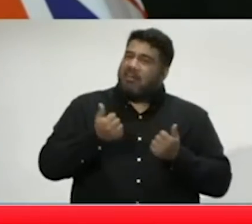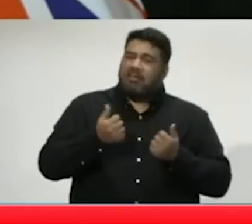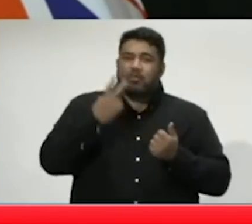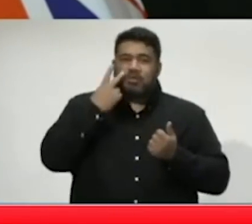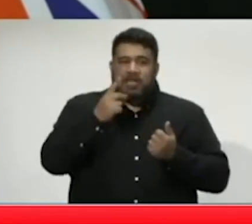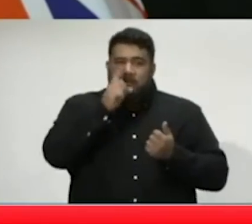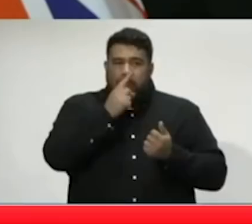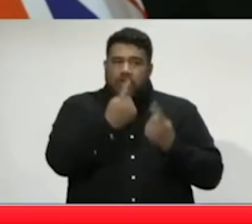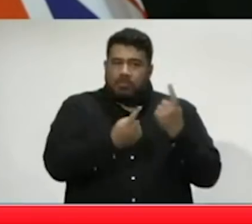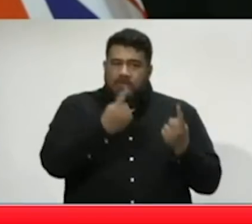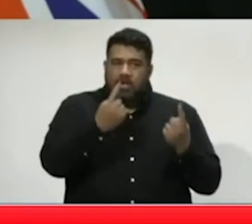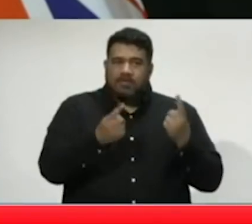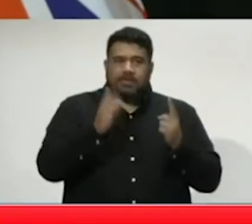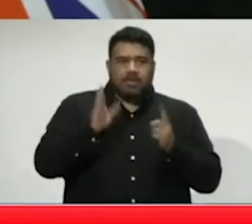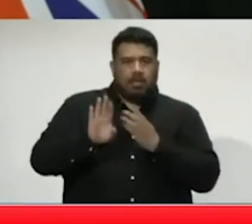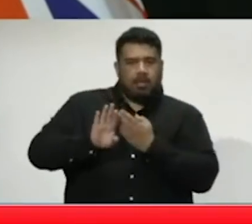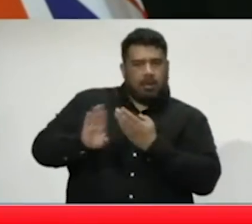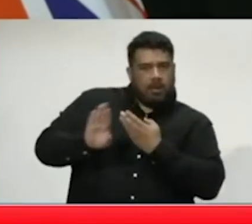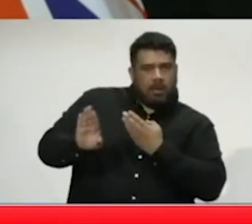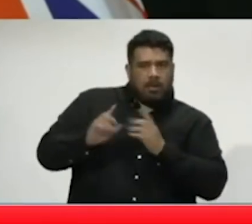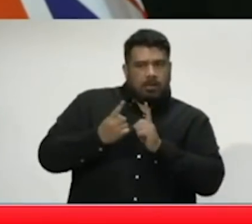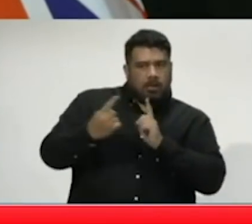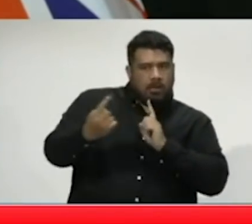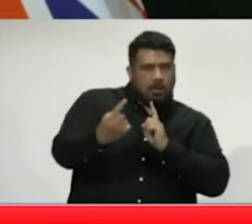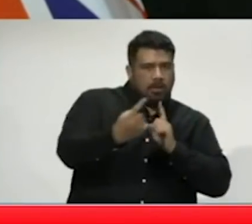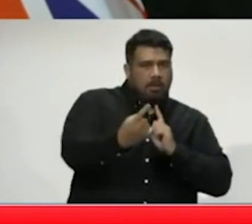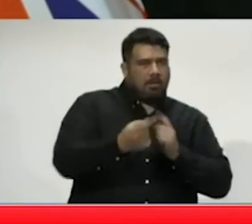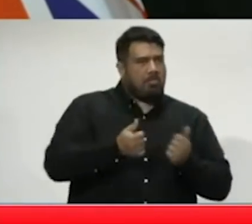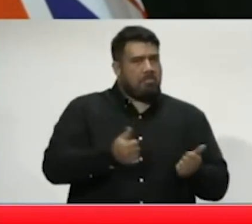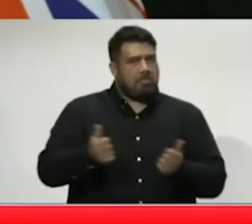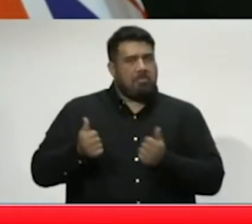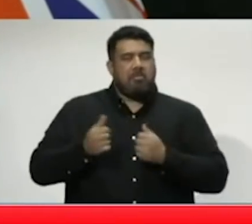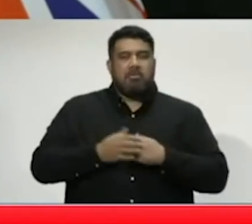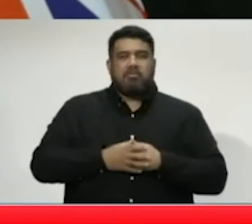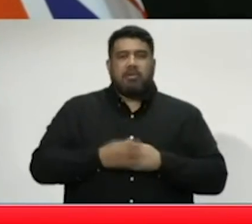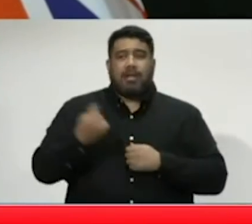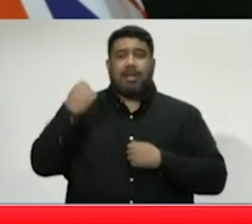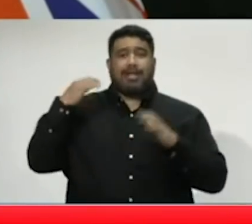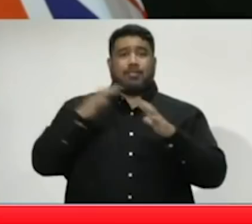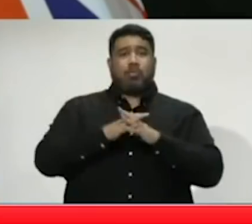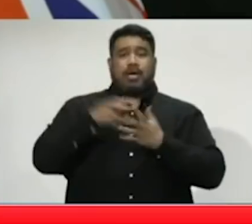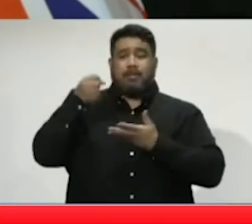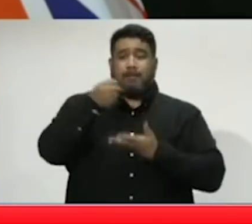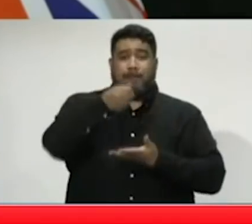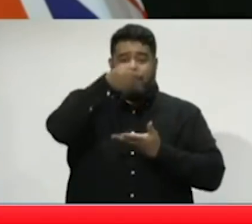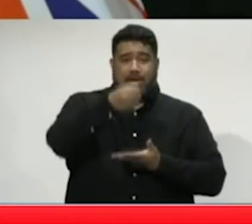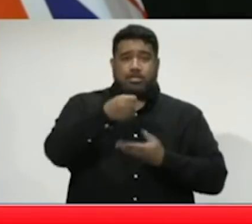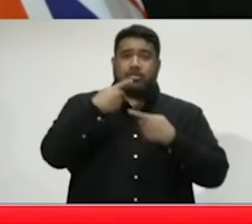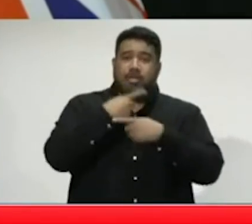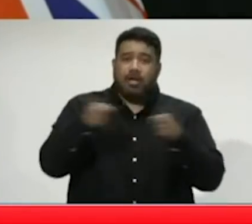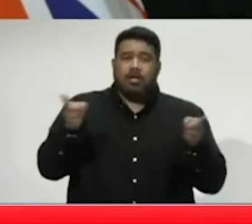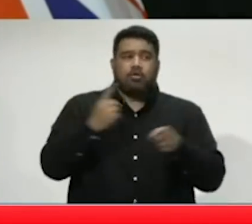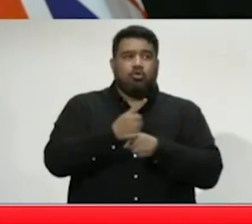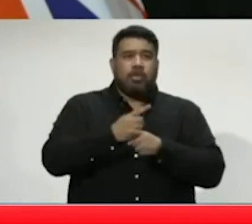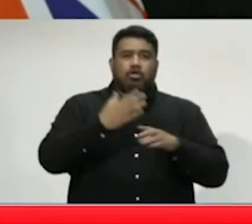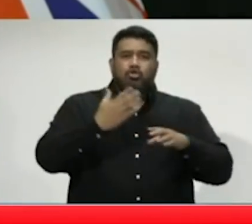rules around social distancing, contact tracing and so on. Last week's budget highlighted our commitment to job creation, keeping people in work and